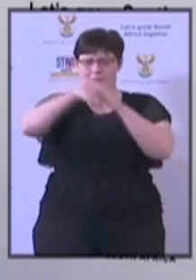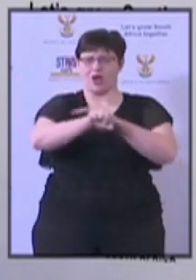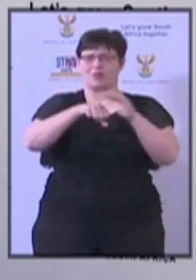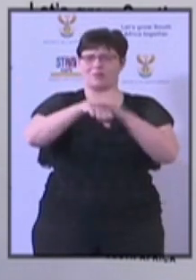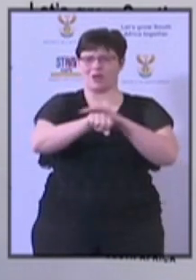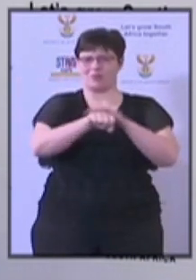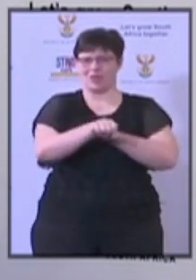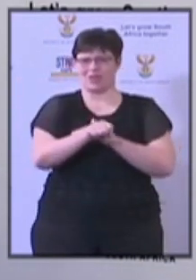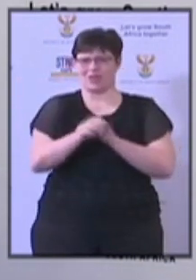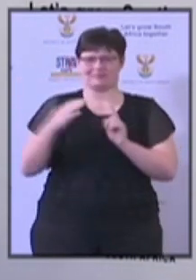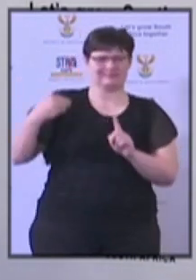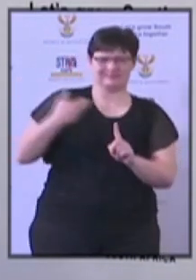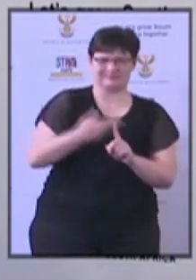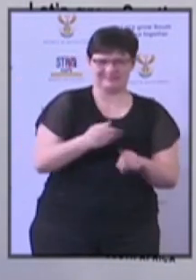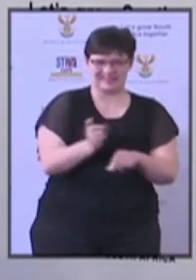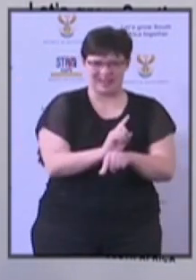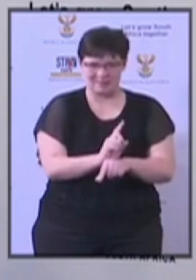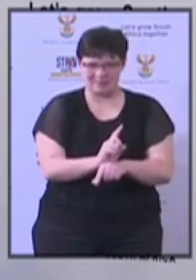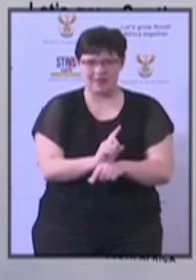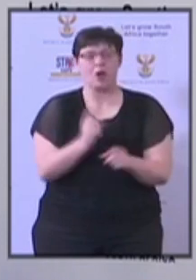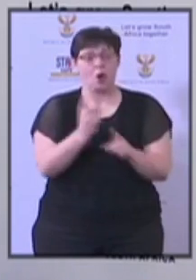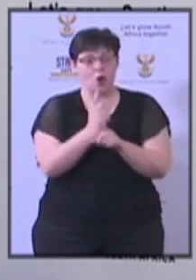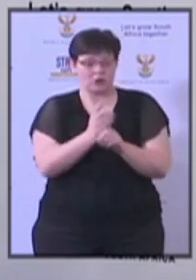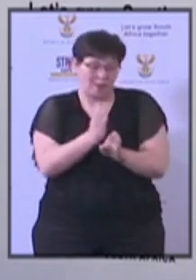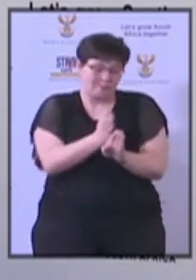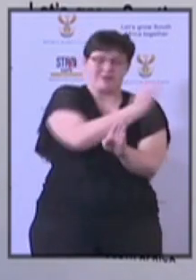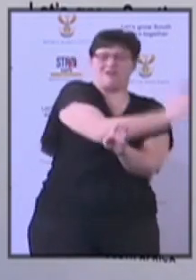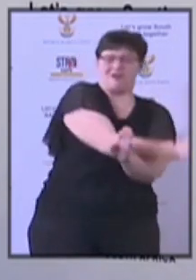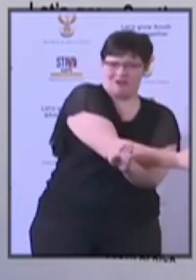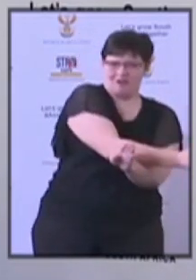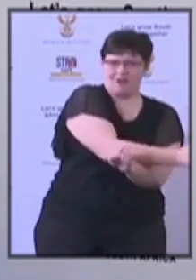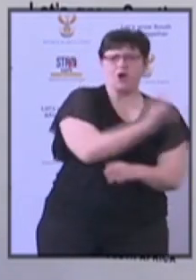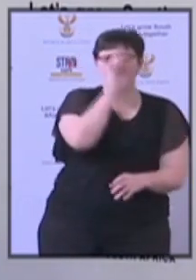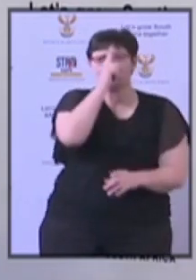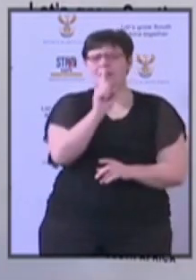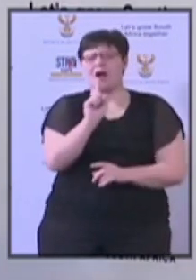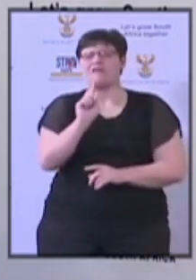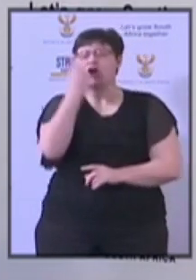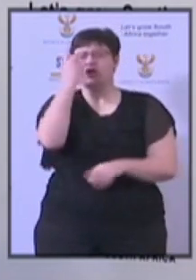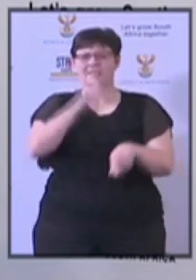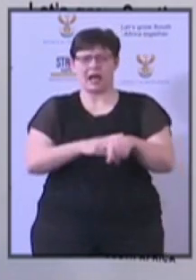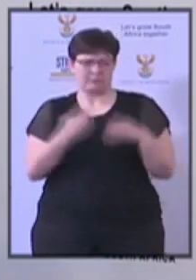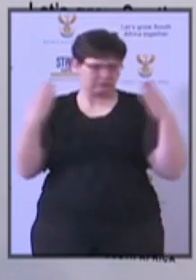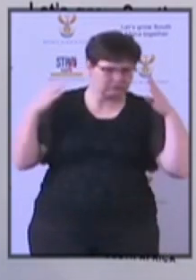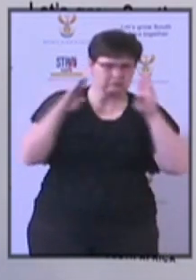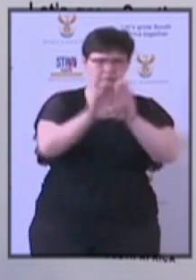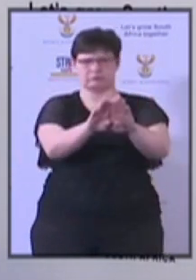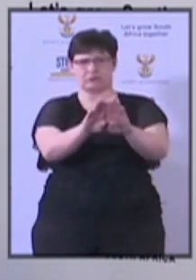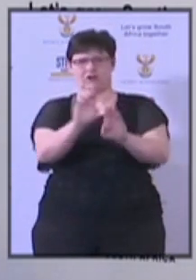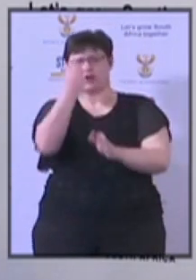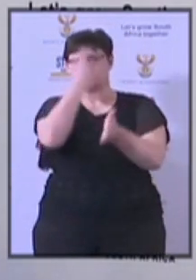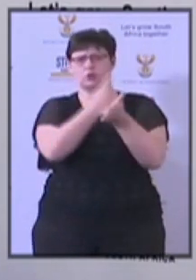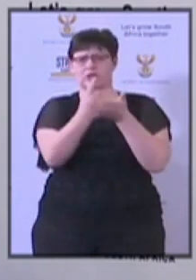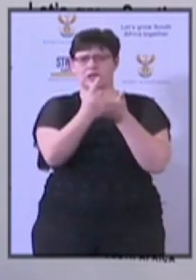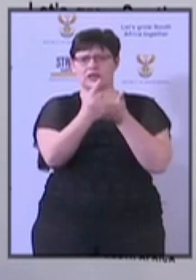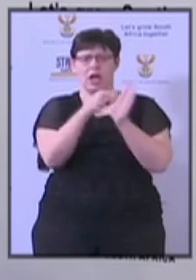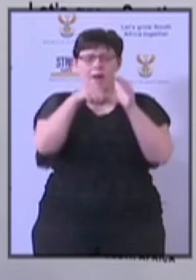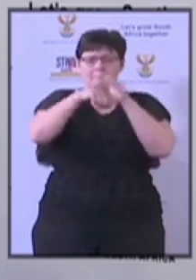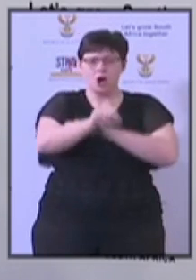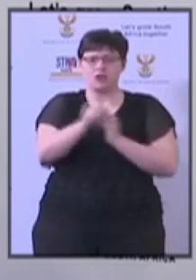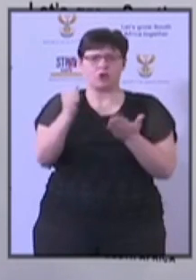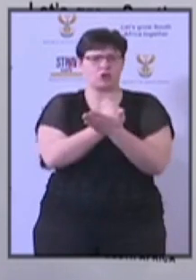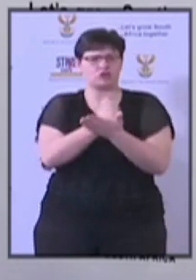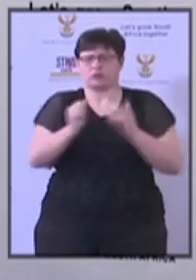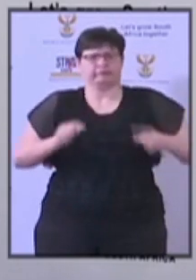beds during the backlog, and also dealing with the backlog, because when the first weeks of lockdown we could not register beds, and as